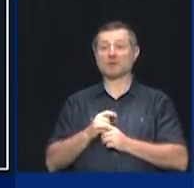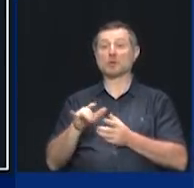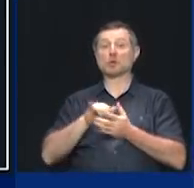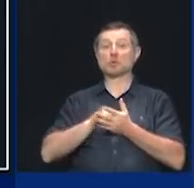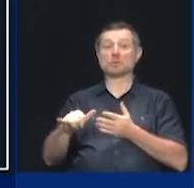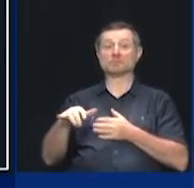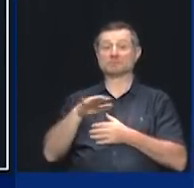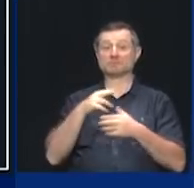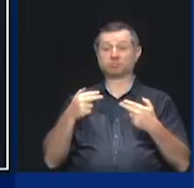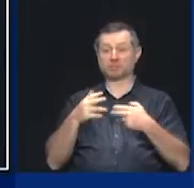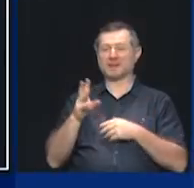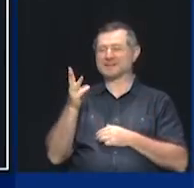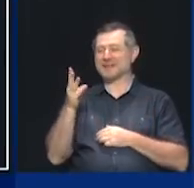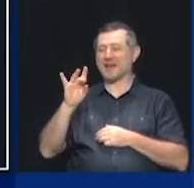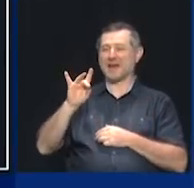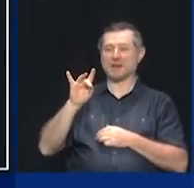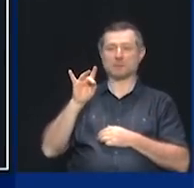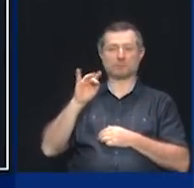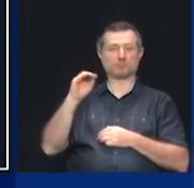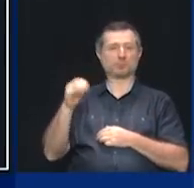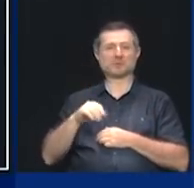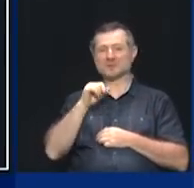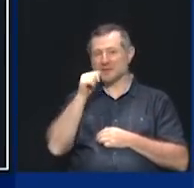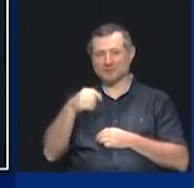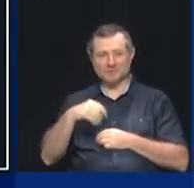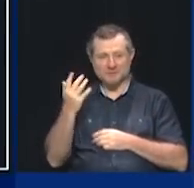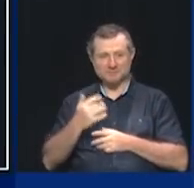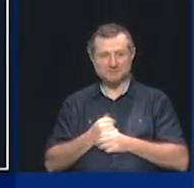68% non-white. New York City,